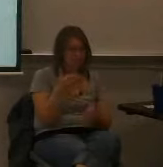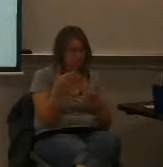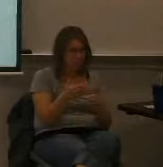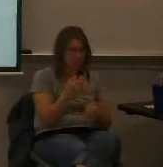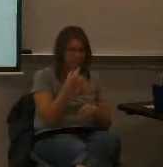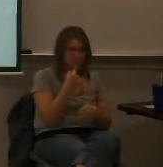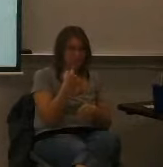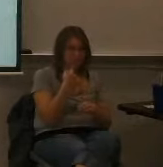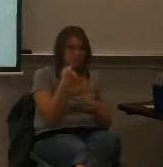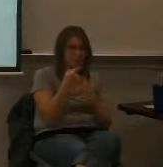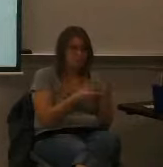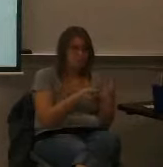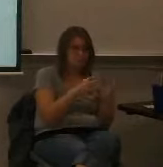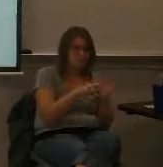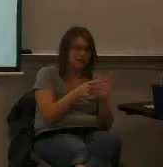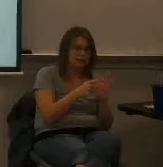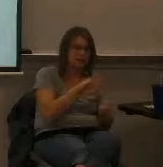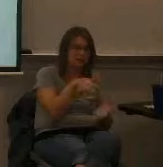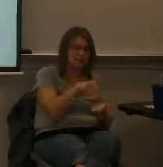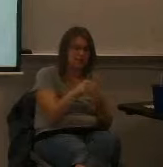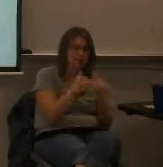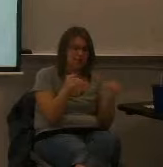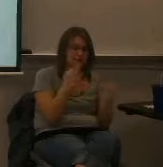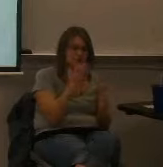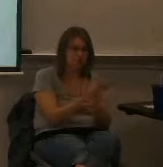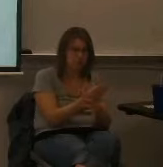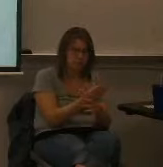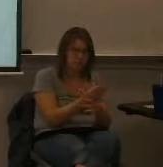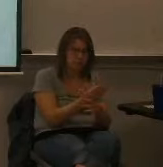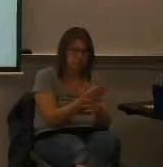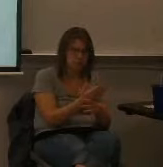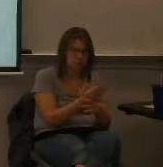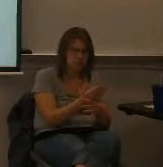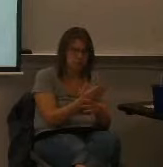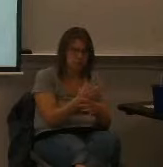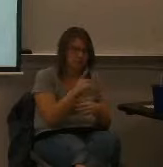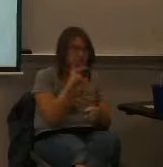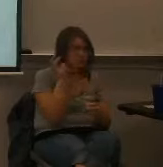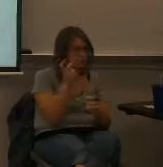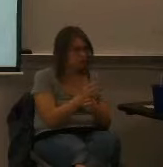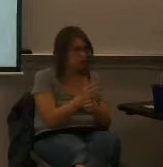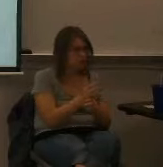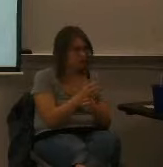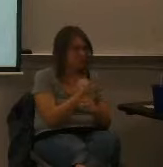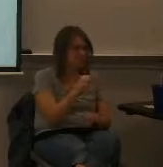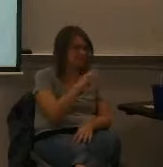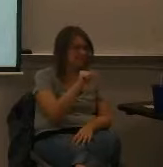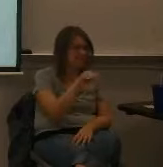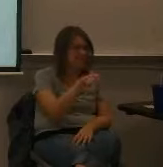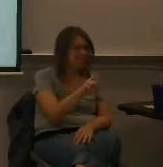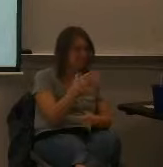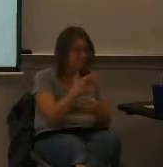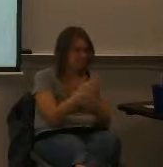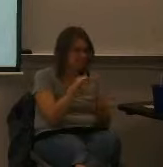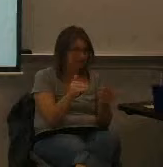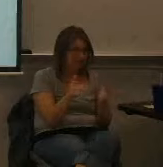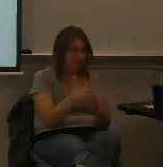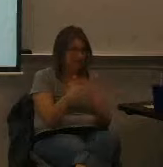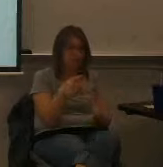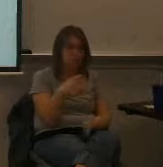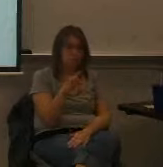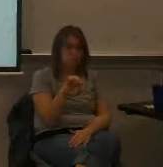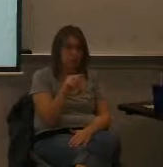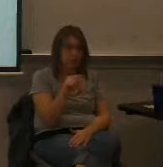say what is an intermediate level of disturbance. That is, it's difficult to scale disturbance against the biota of a